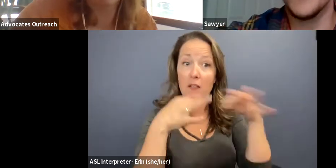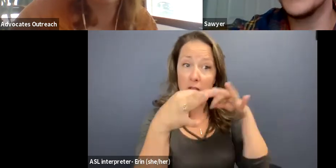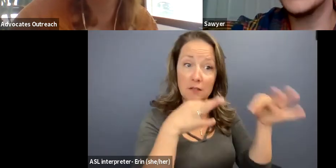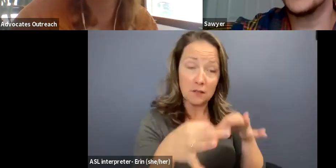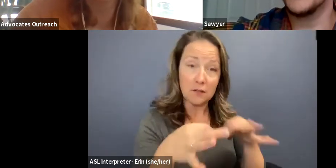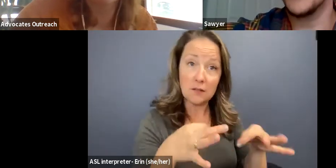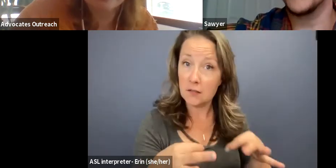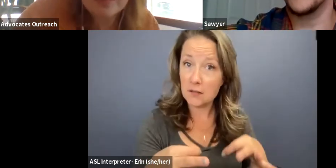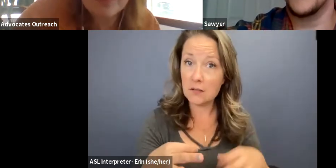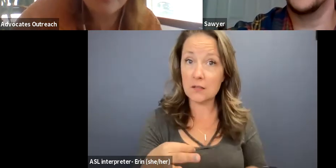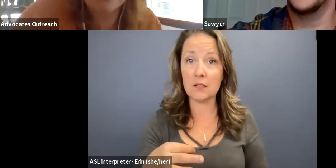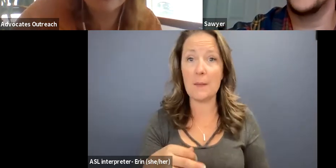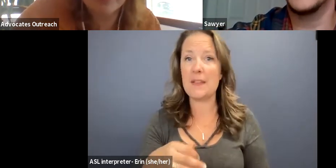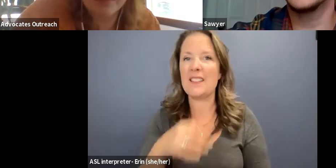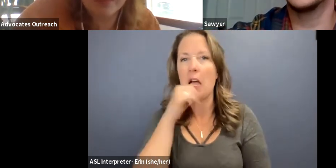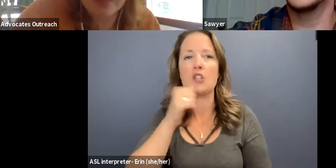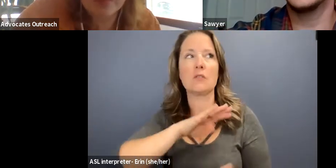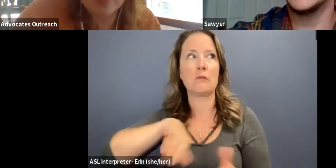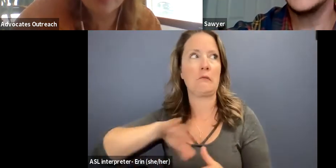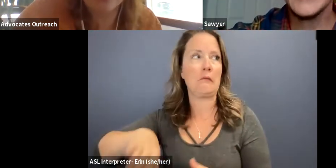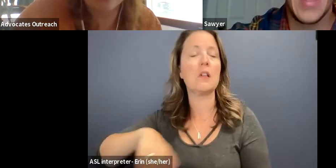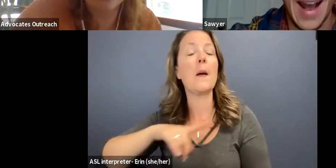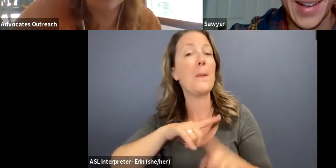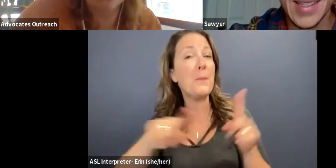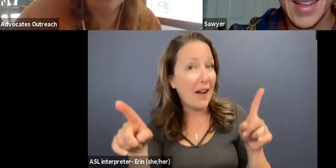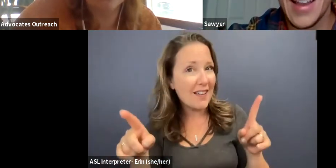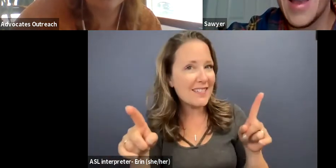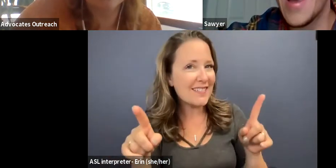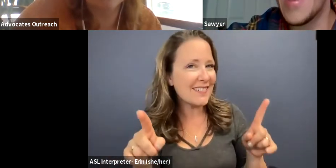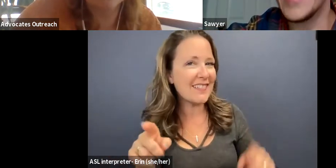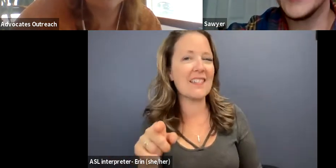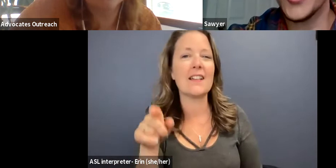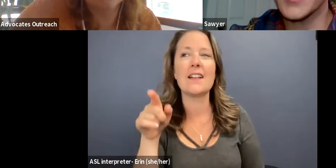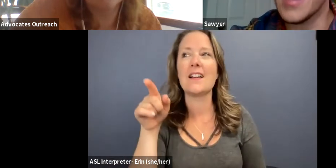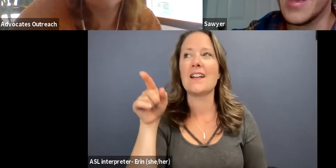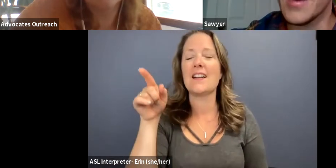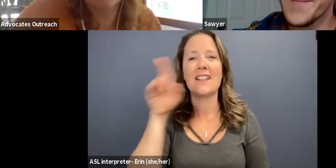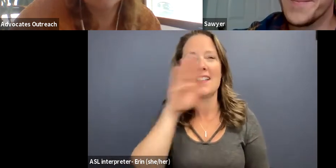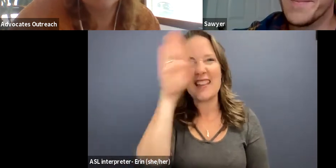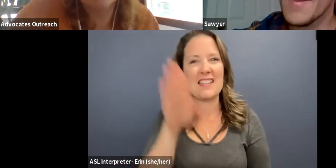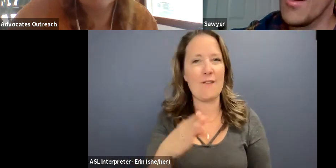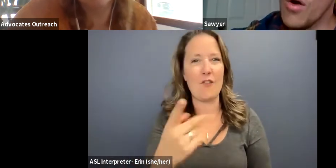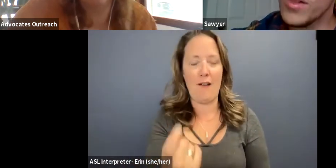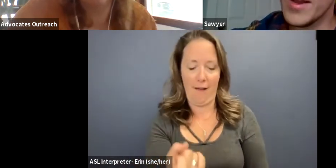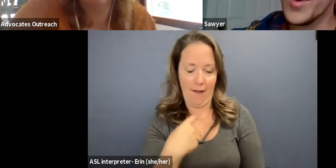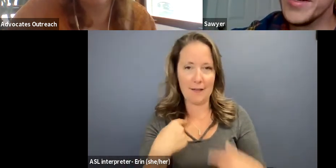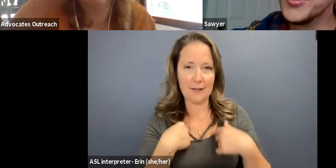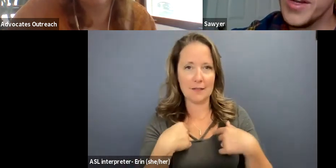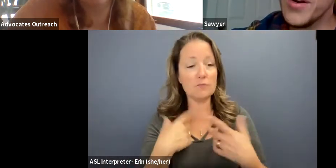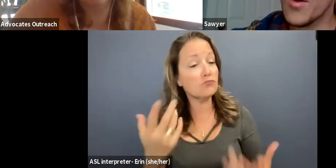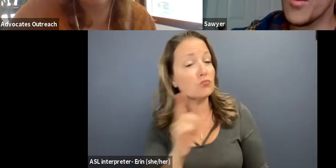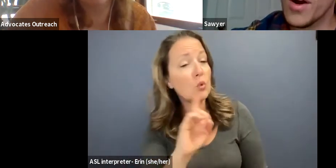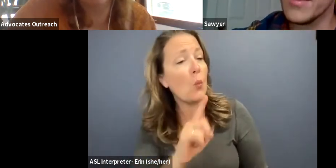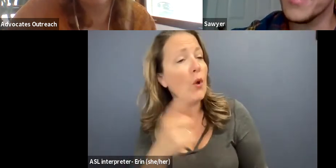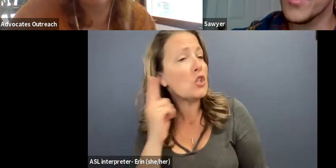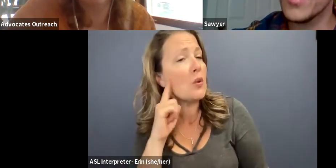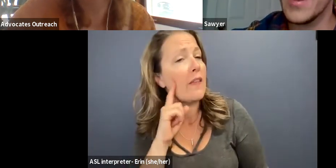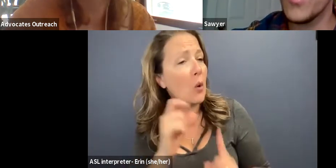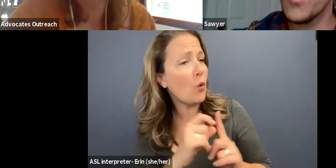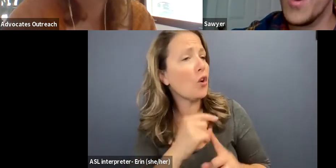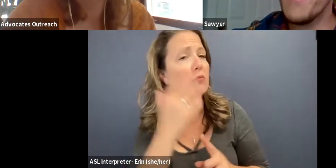that they can come to with questions that they have, and that you're there to really